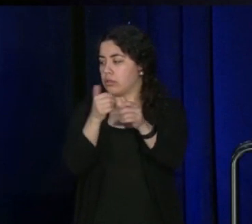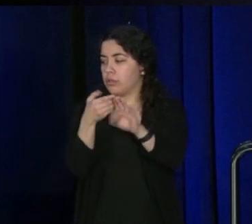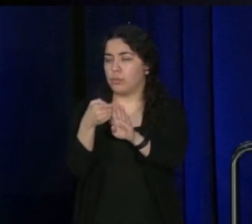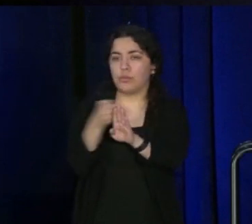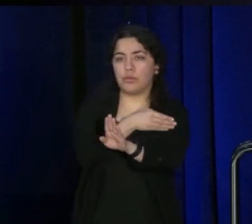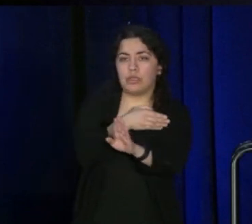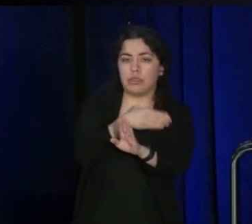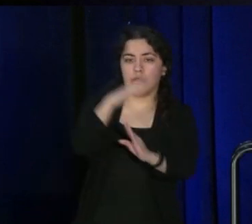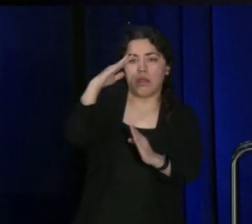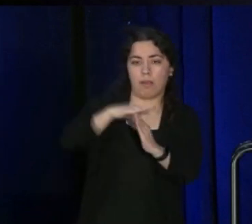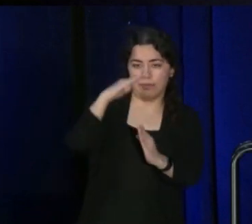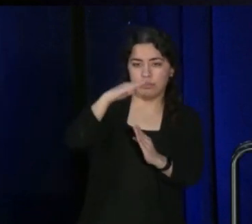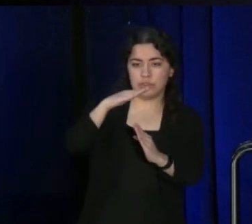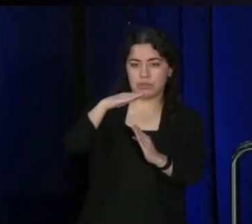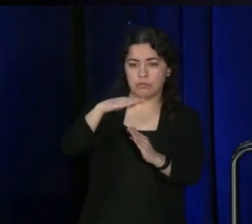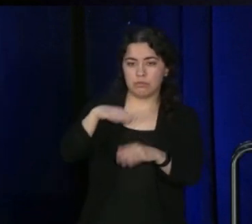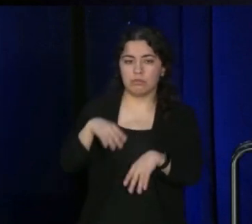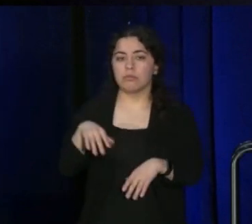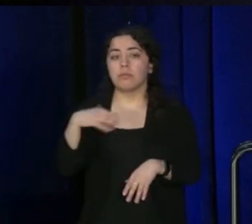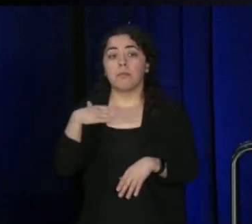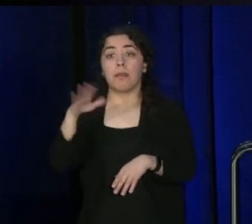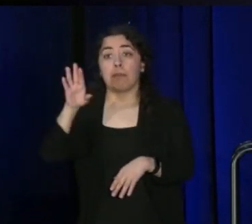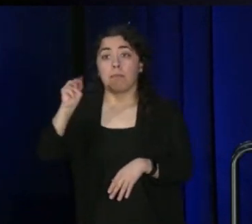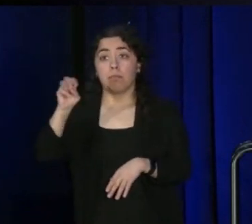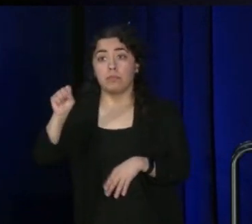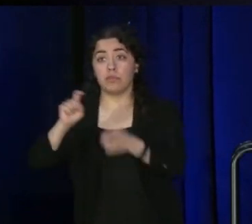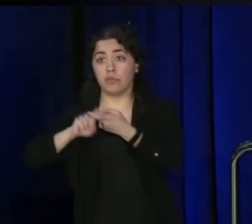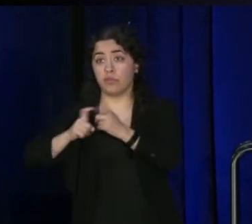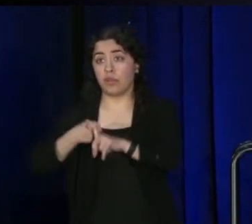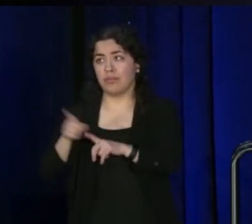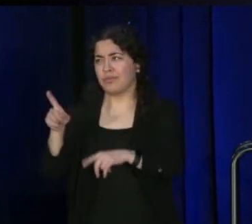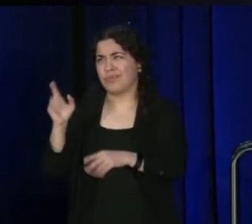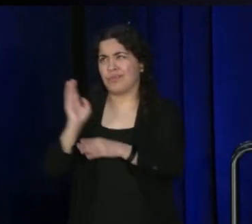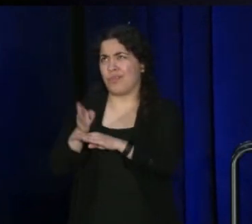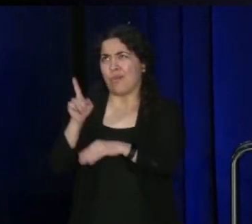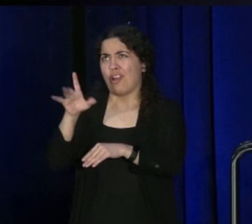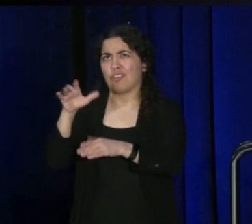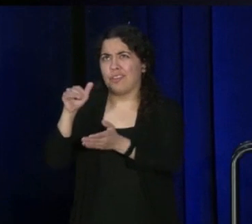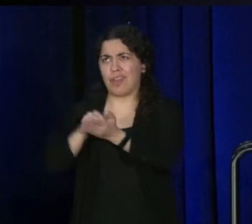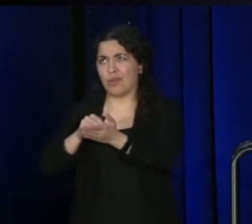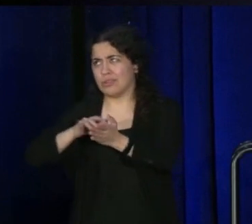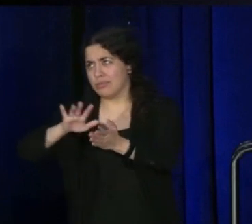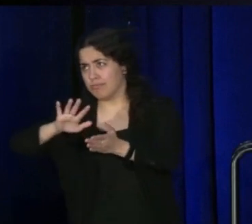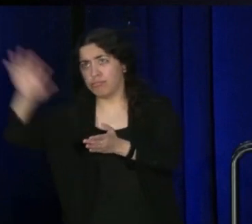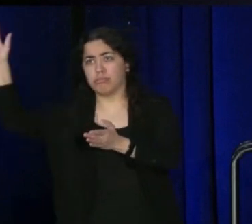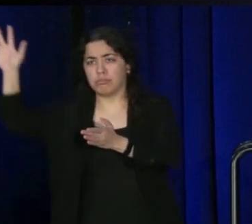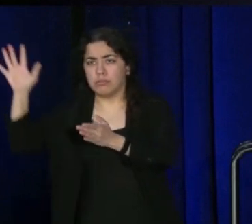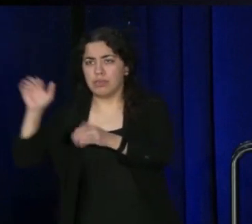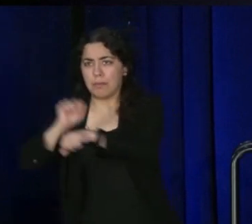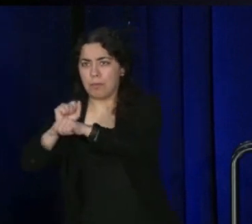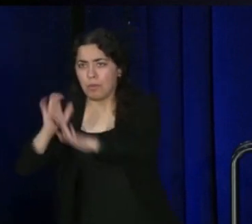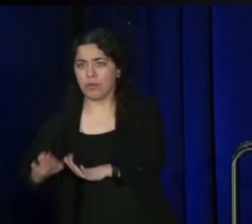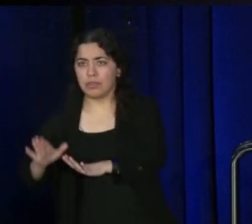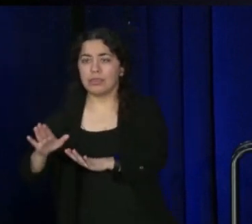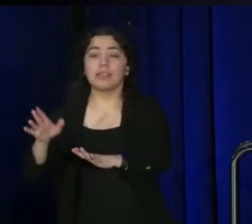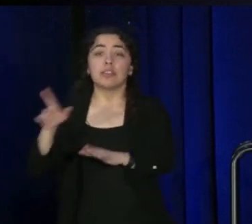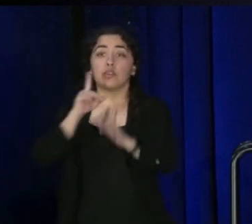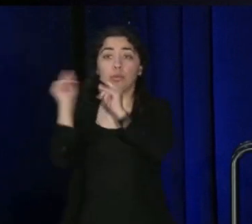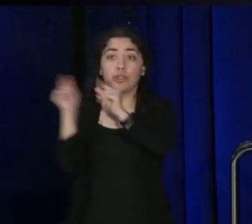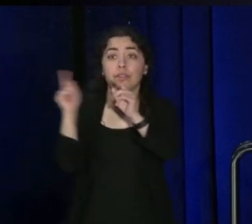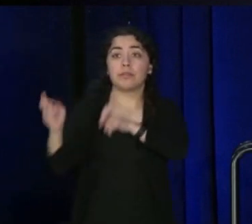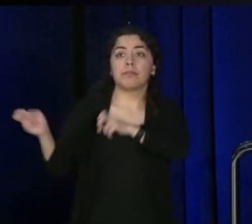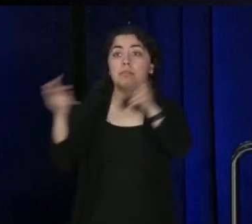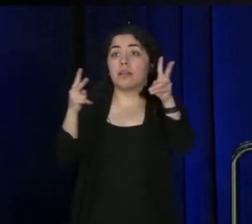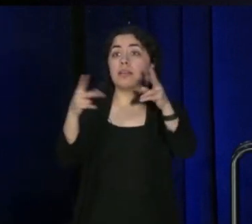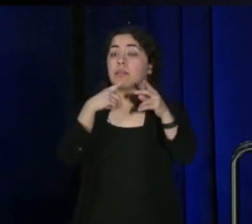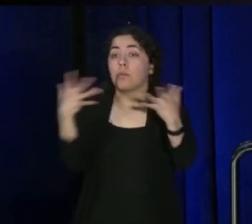Microsoft because even at that level, at the 100,000 or whatever employees they have, he just has said this quote on Twitter the other day, which is that pre-optimization